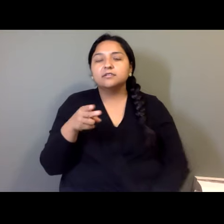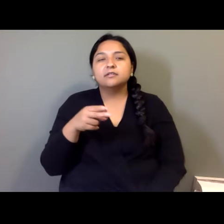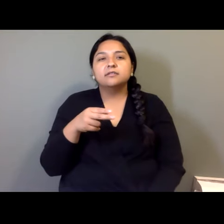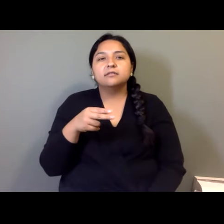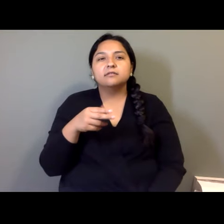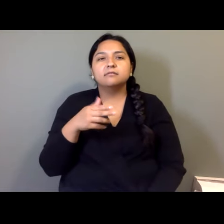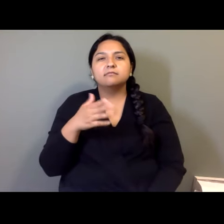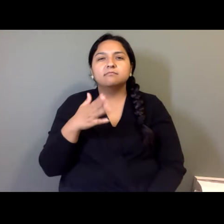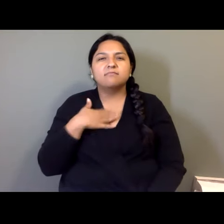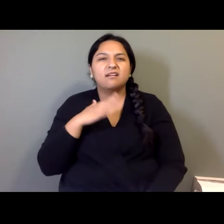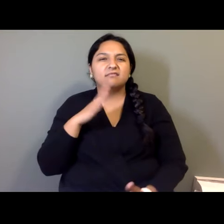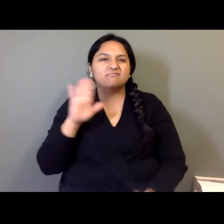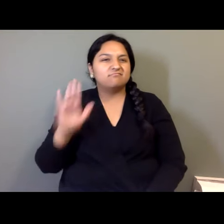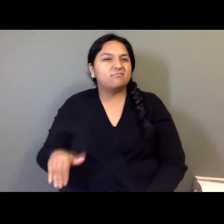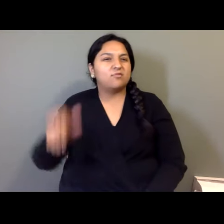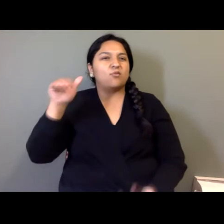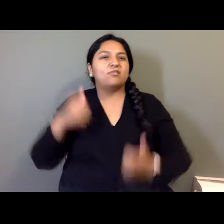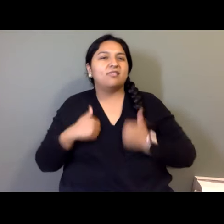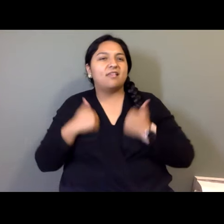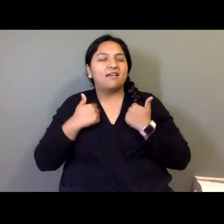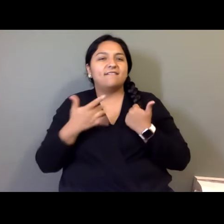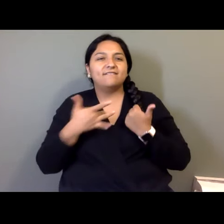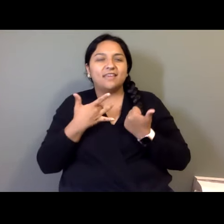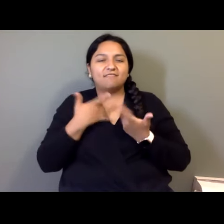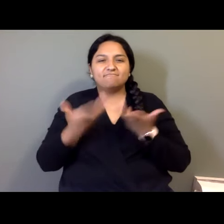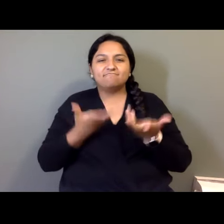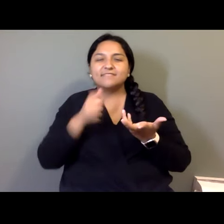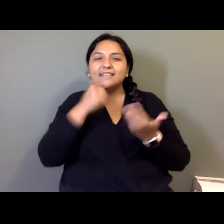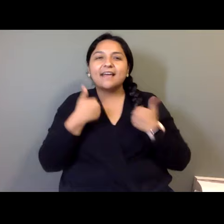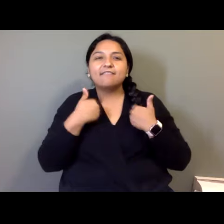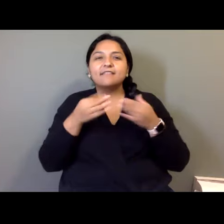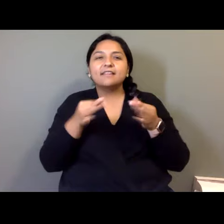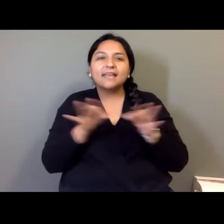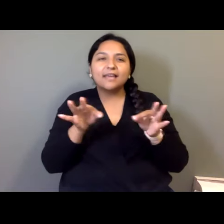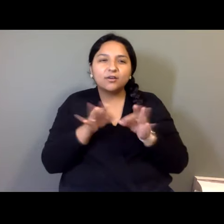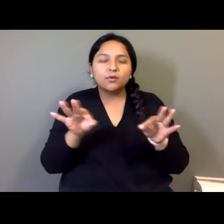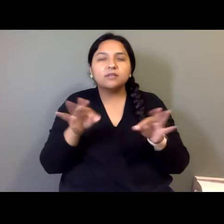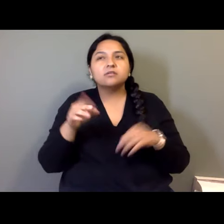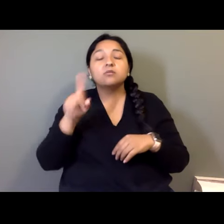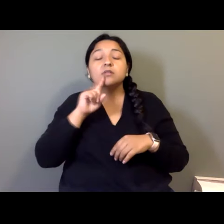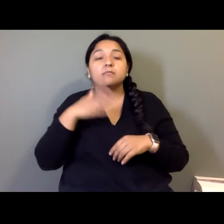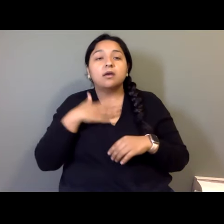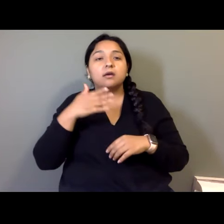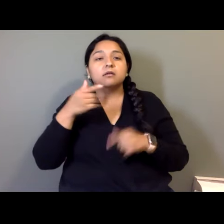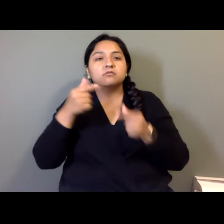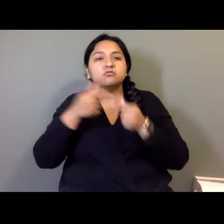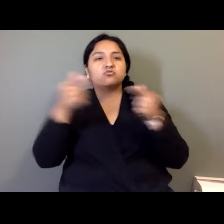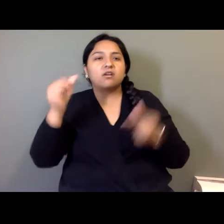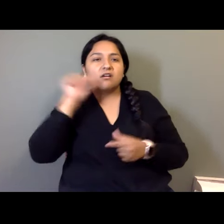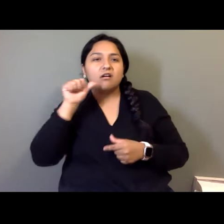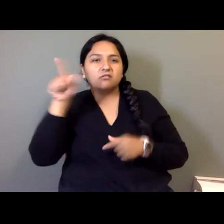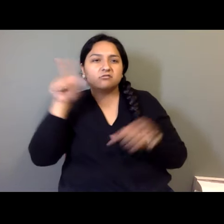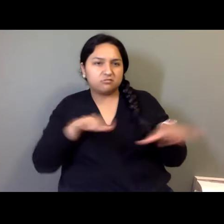really my whole life, but I didn't have the language. So growing up, I was adopted by my great aunt, and she had PTSD, and I didn't